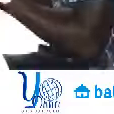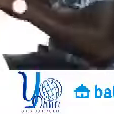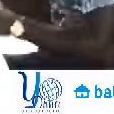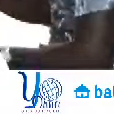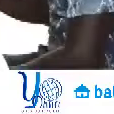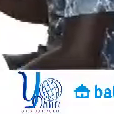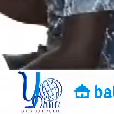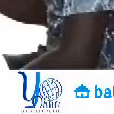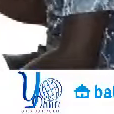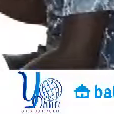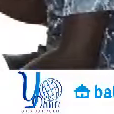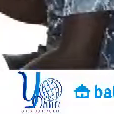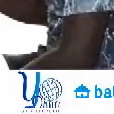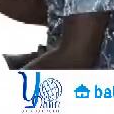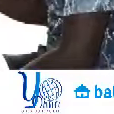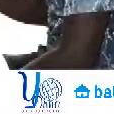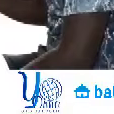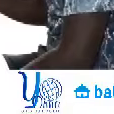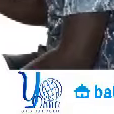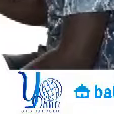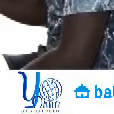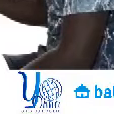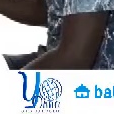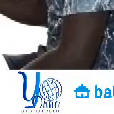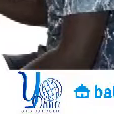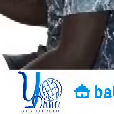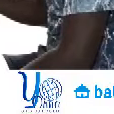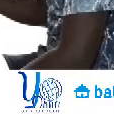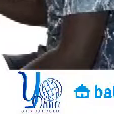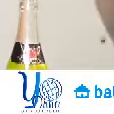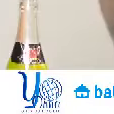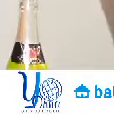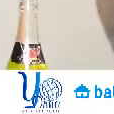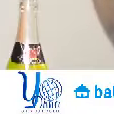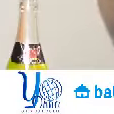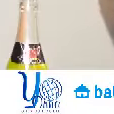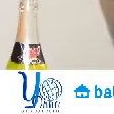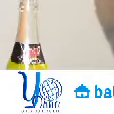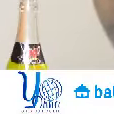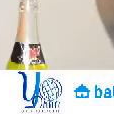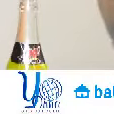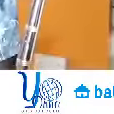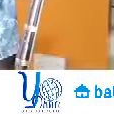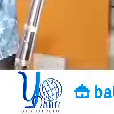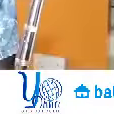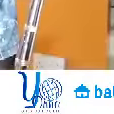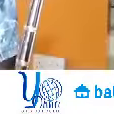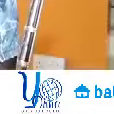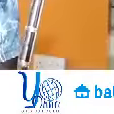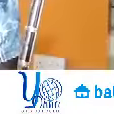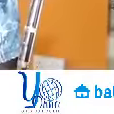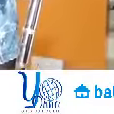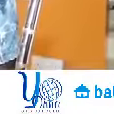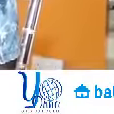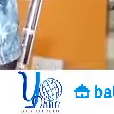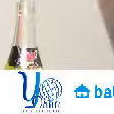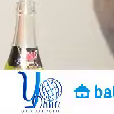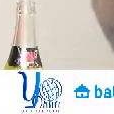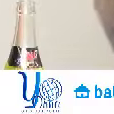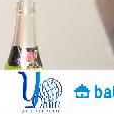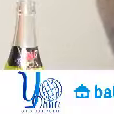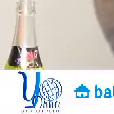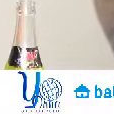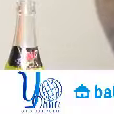janno domoro seniata adiata topotoro fanan kendema bije luntan during tamala abbe